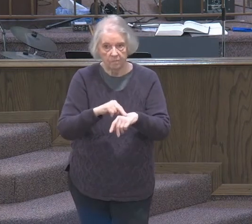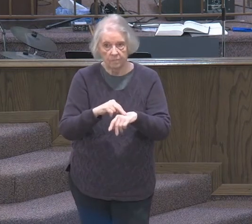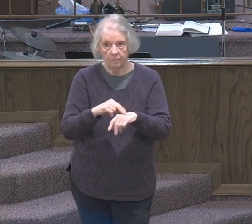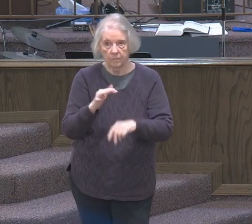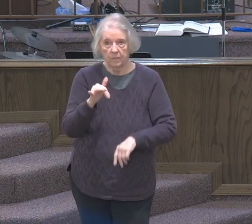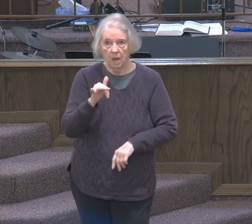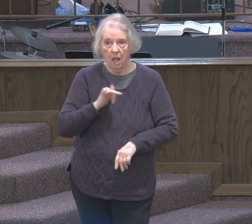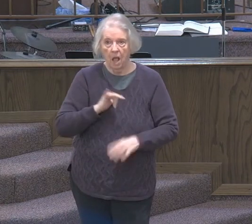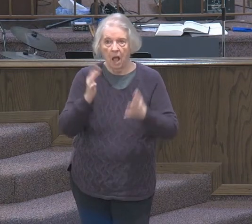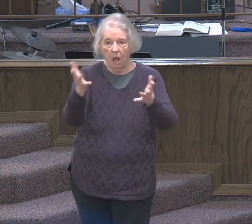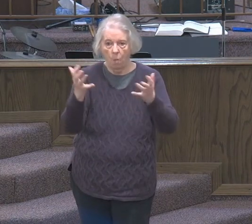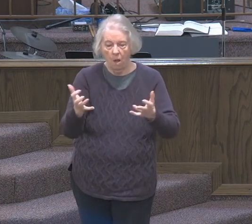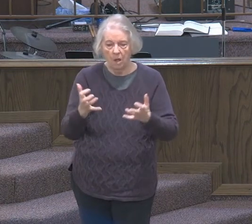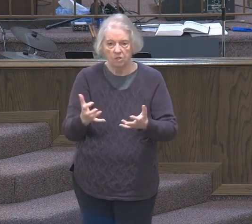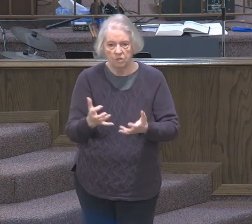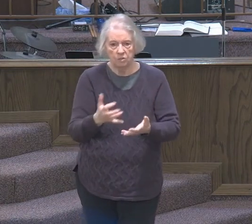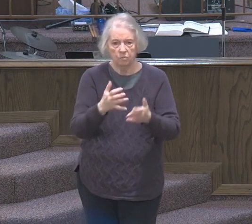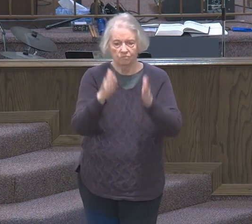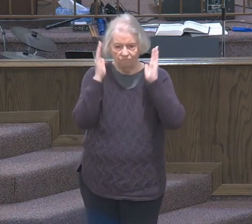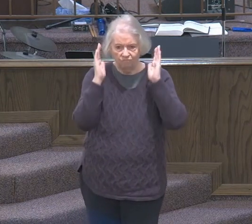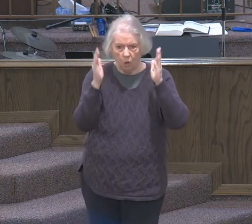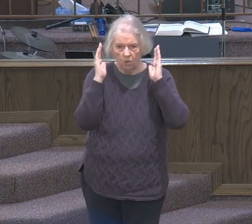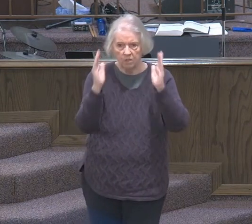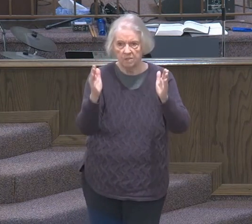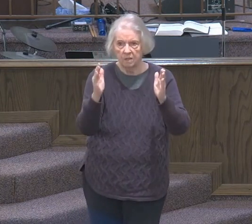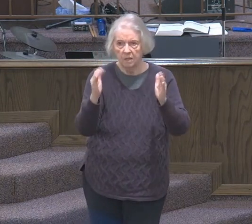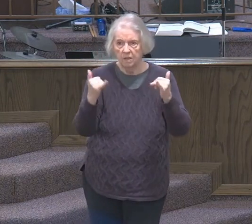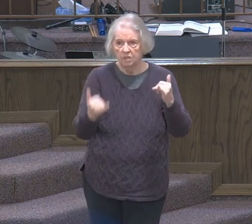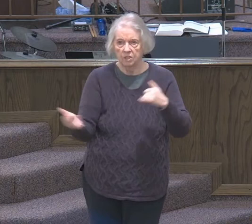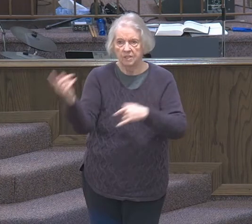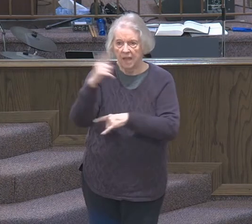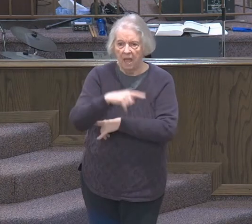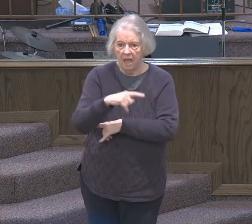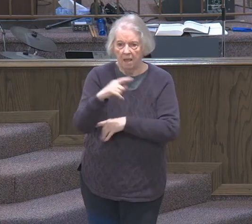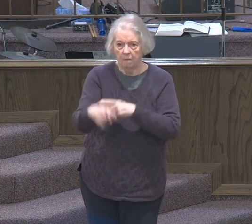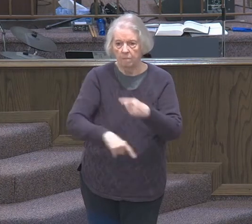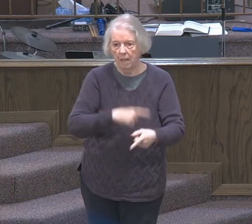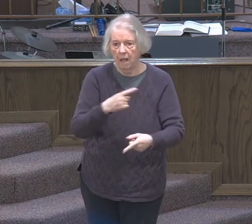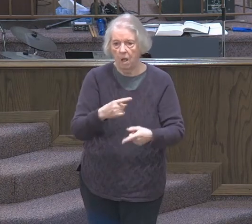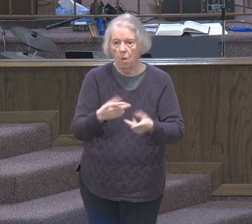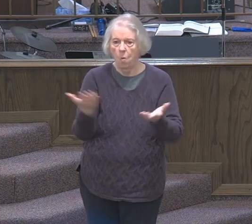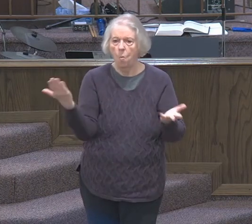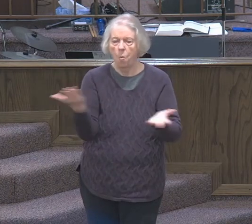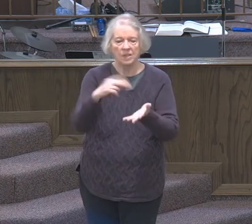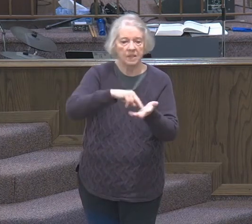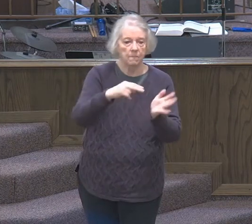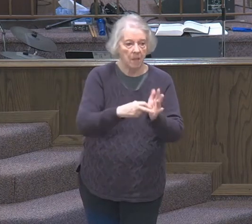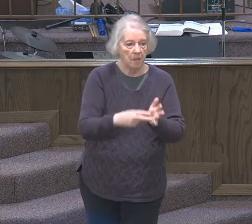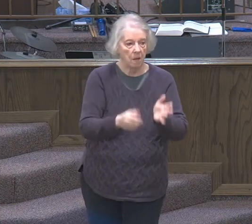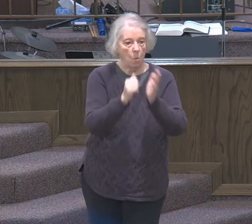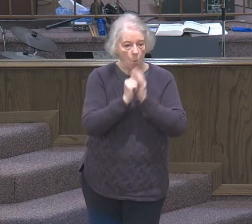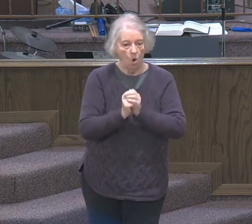question today of what is worship. And so as we look at this scripture today, 2 Chronicles chapter